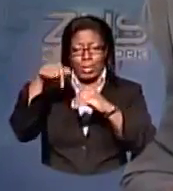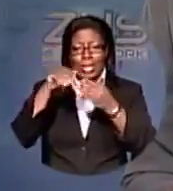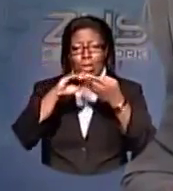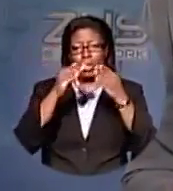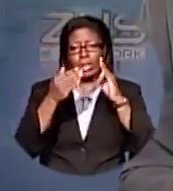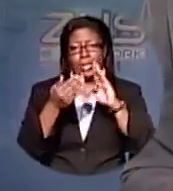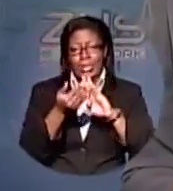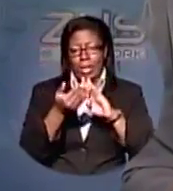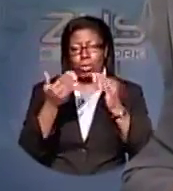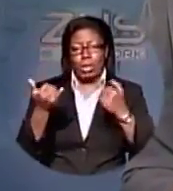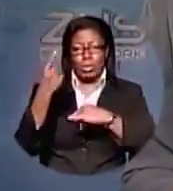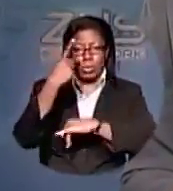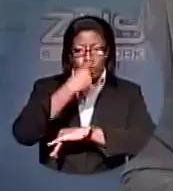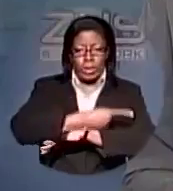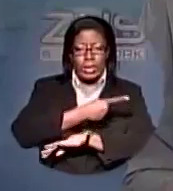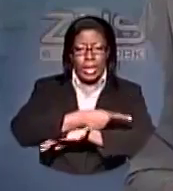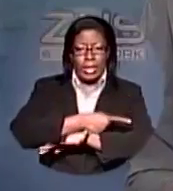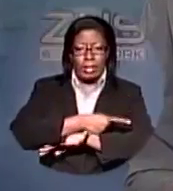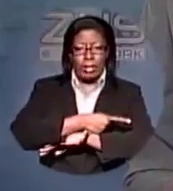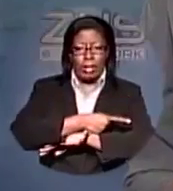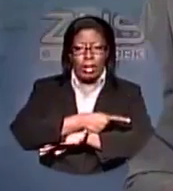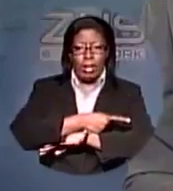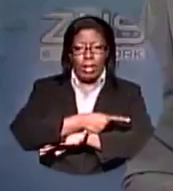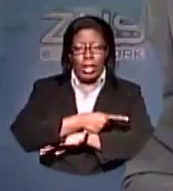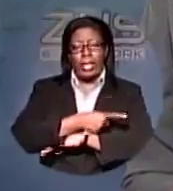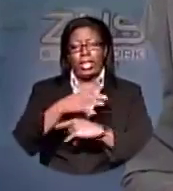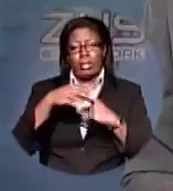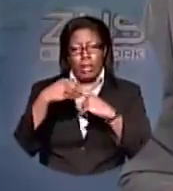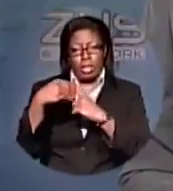Nassau today. A special ceremony is just wrapped